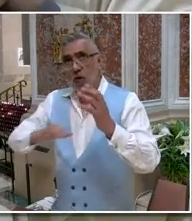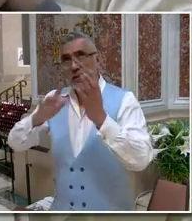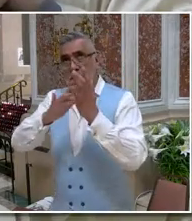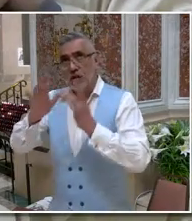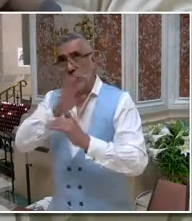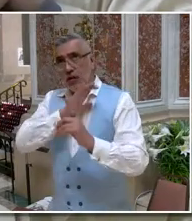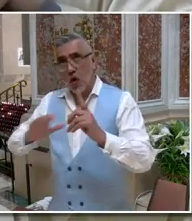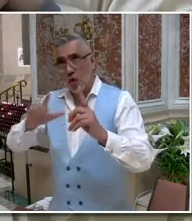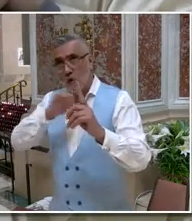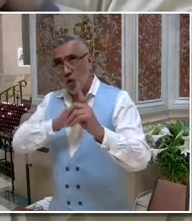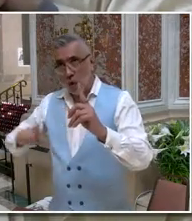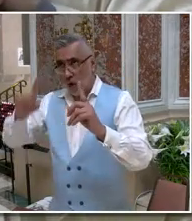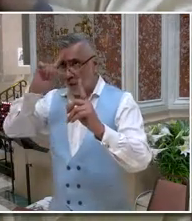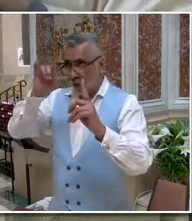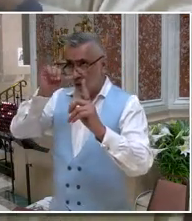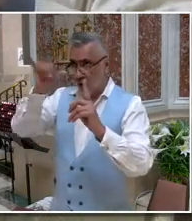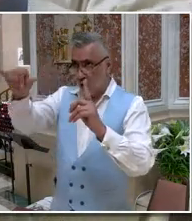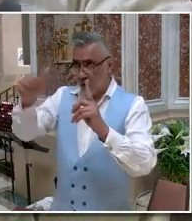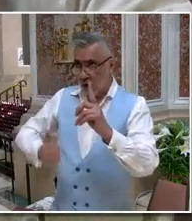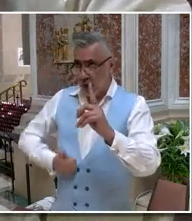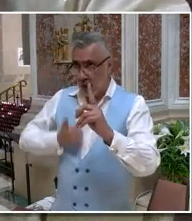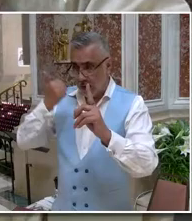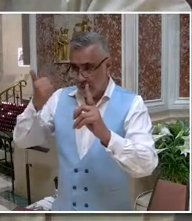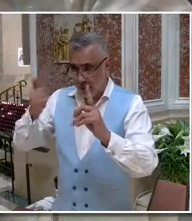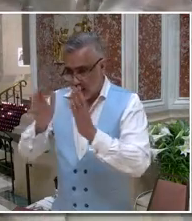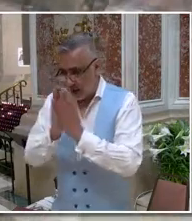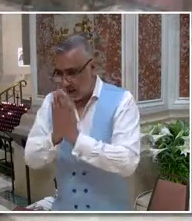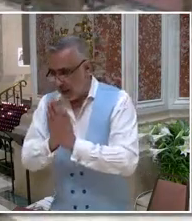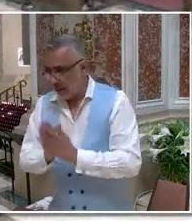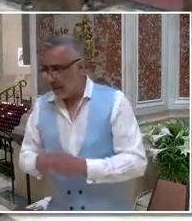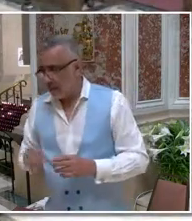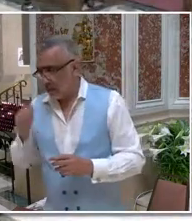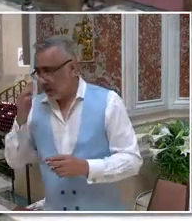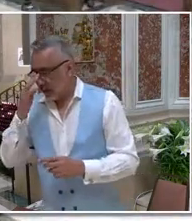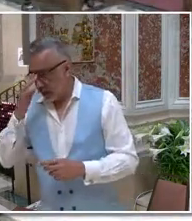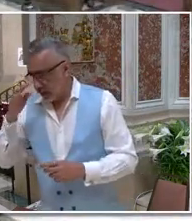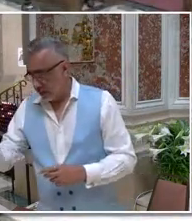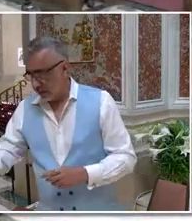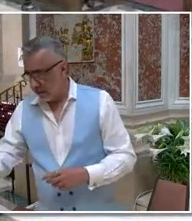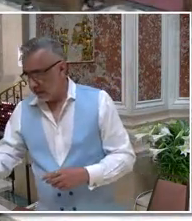Lord for eternal life. Amen.